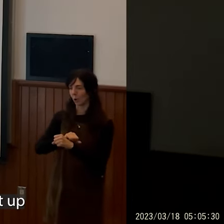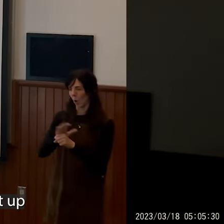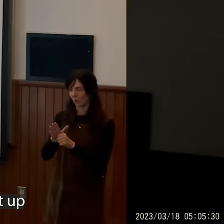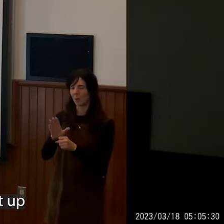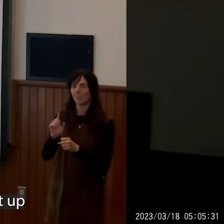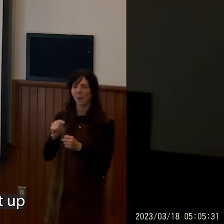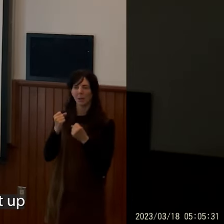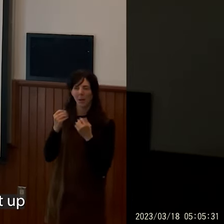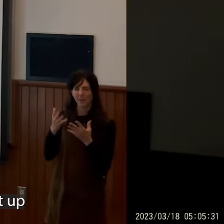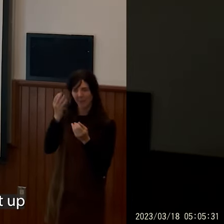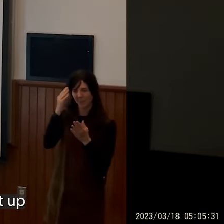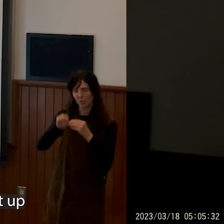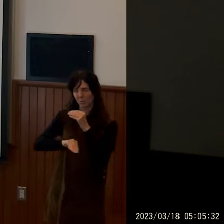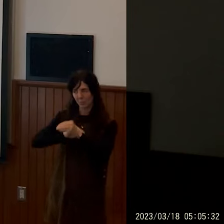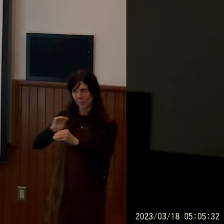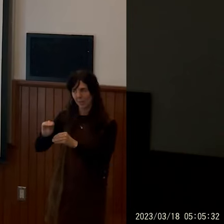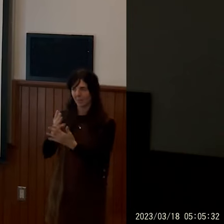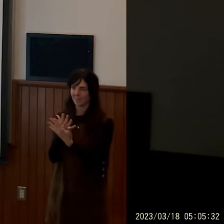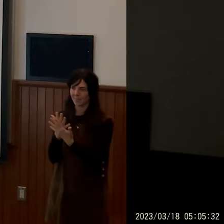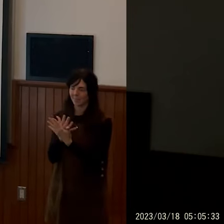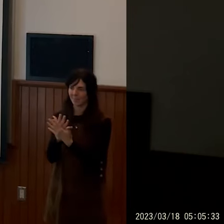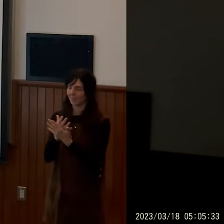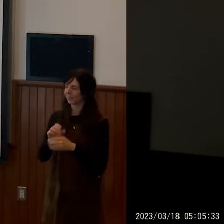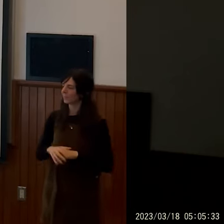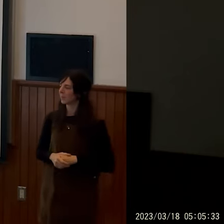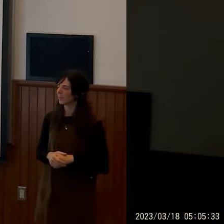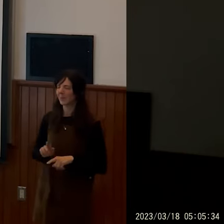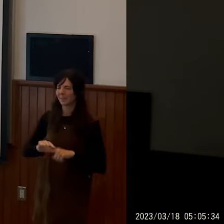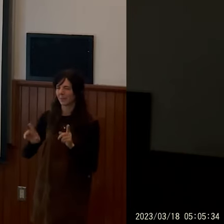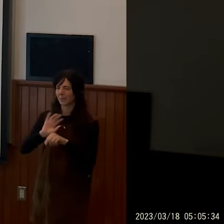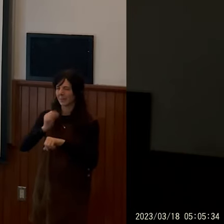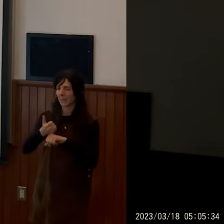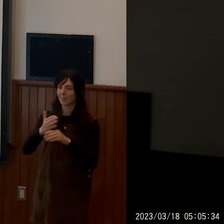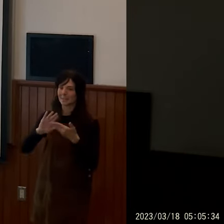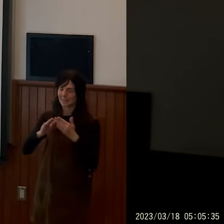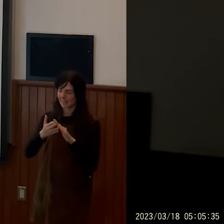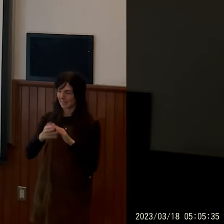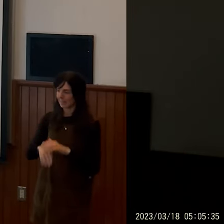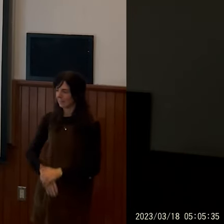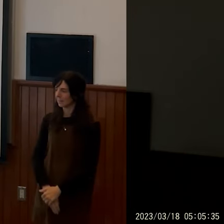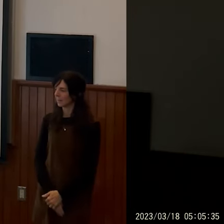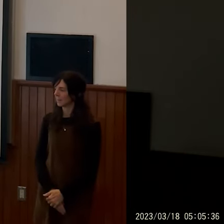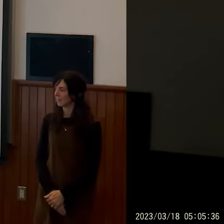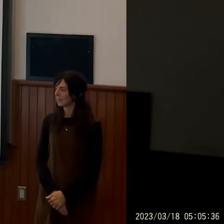a different setup. This is like in the city, there's